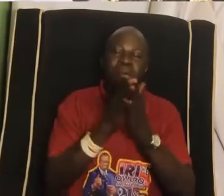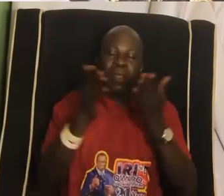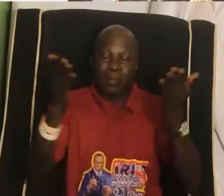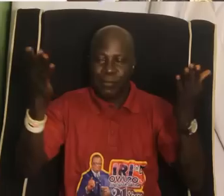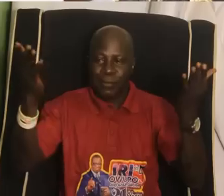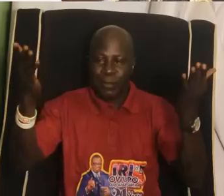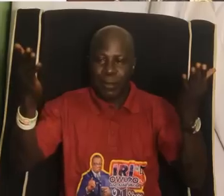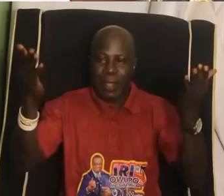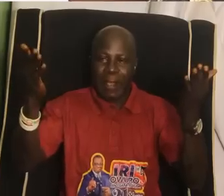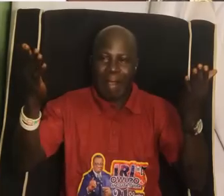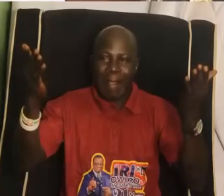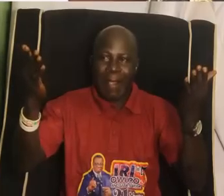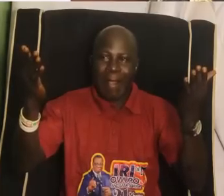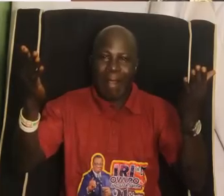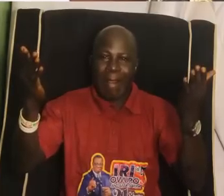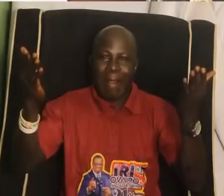fare fun mi wa